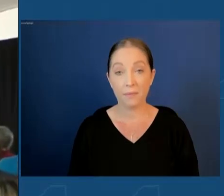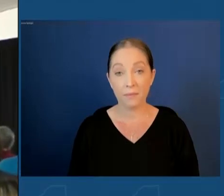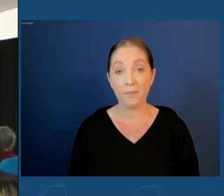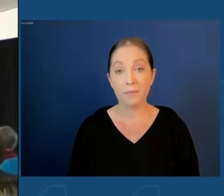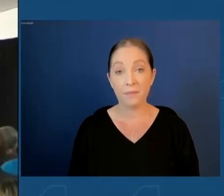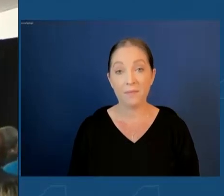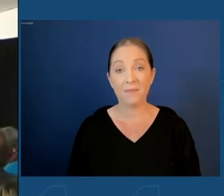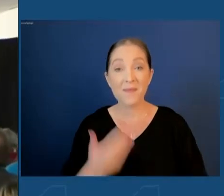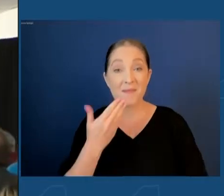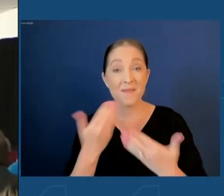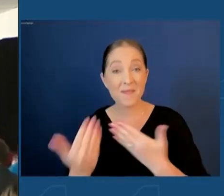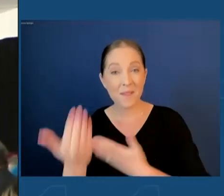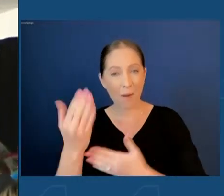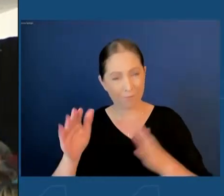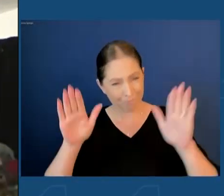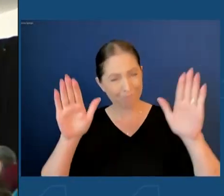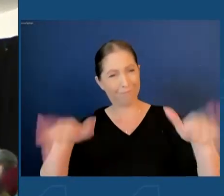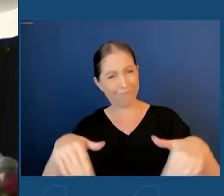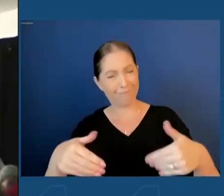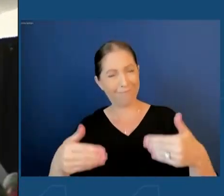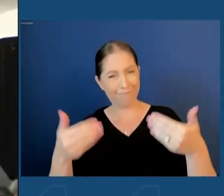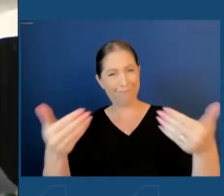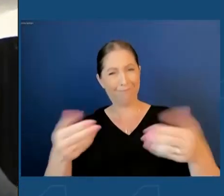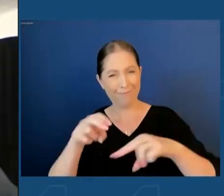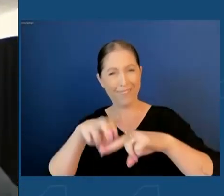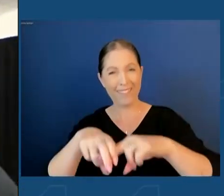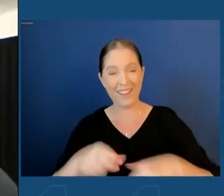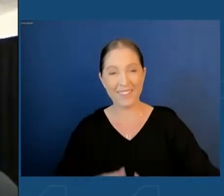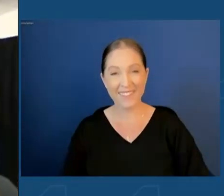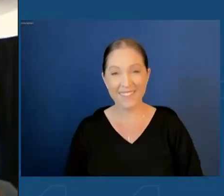Good morning. Have a seat.